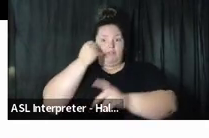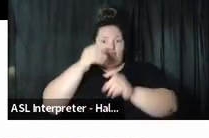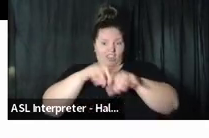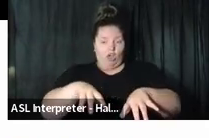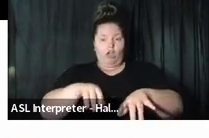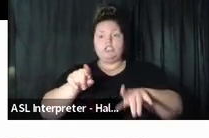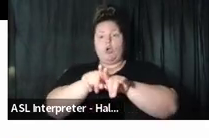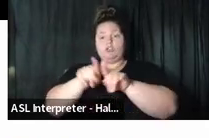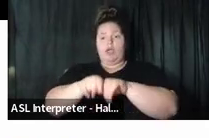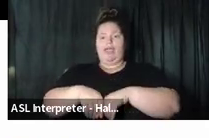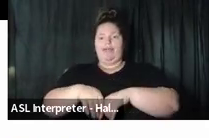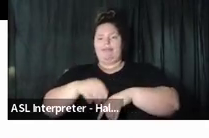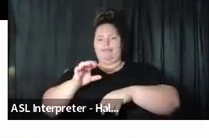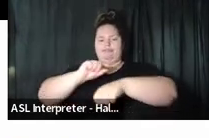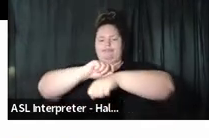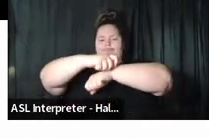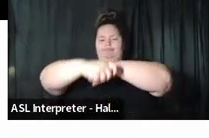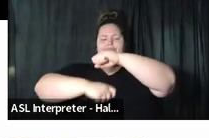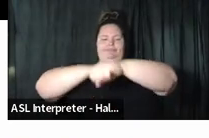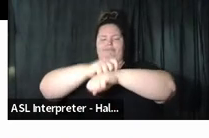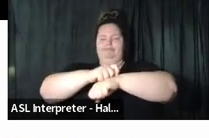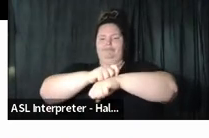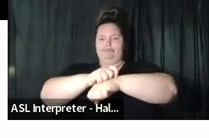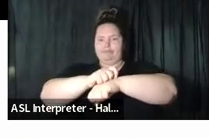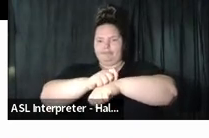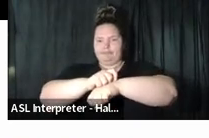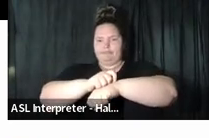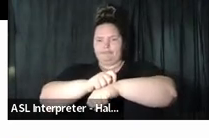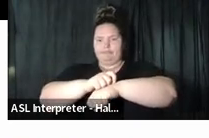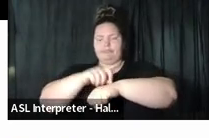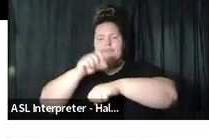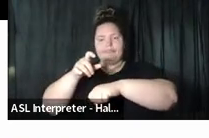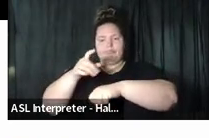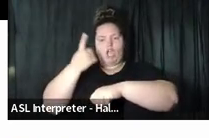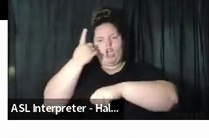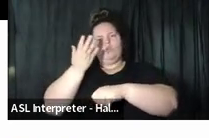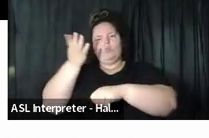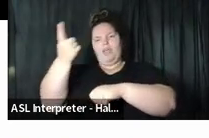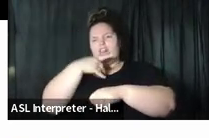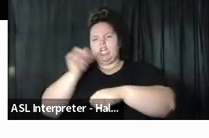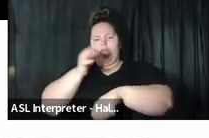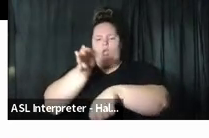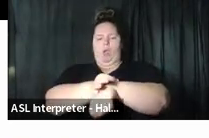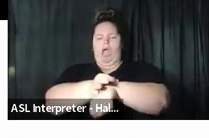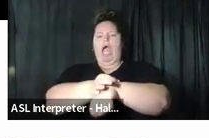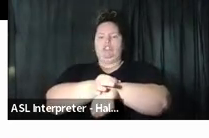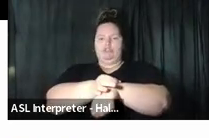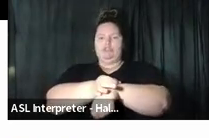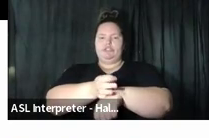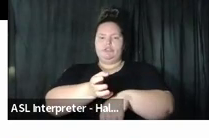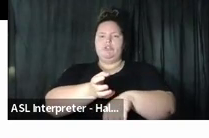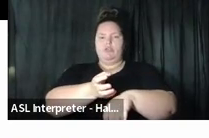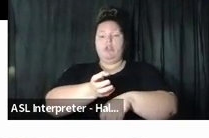put the Apple, it's like a circular device. You can put it inside of the wristband. There's an image on